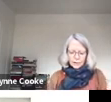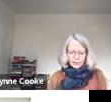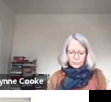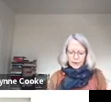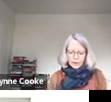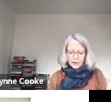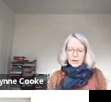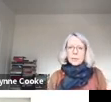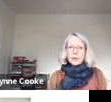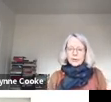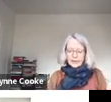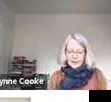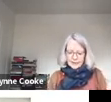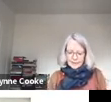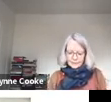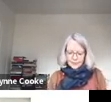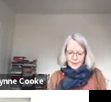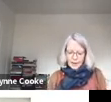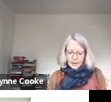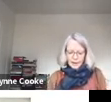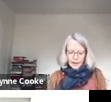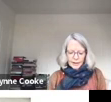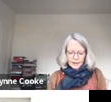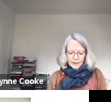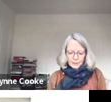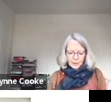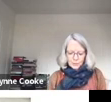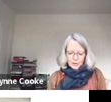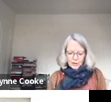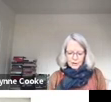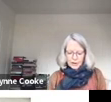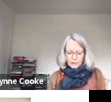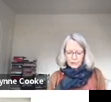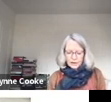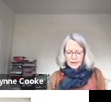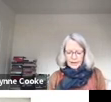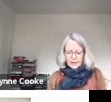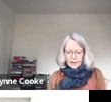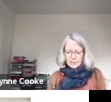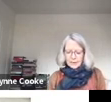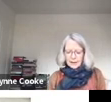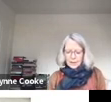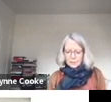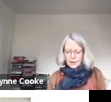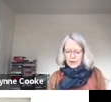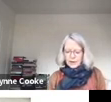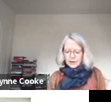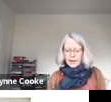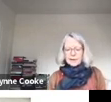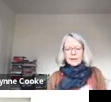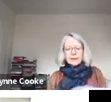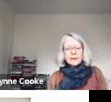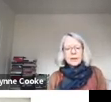and Joseph Pickett, both deceased. He highlighted their workmanship gleaned from their daily labor, proposing